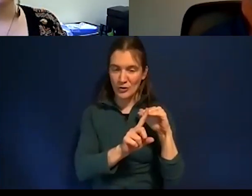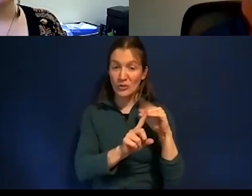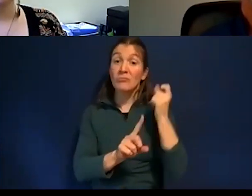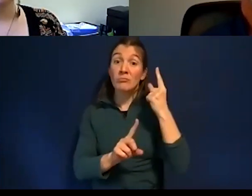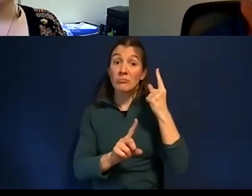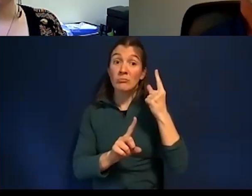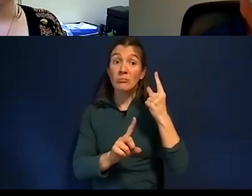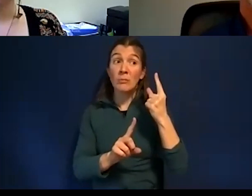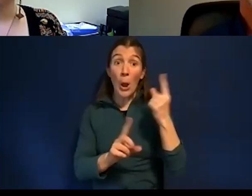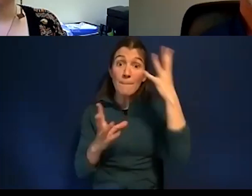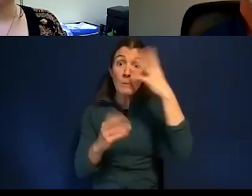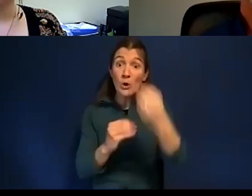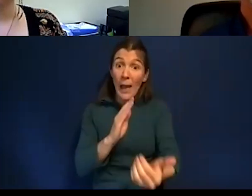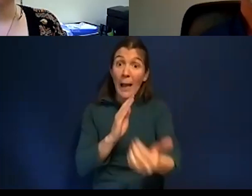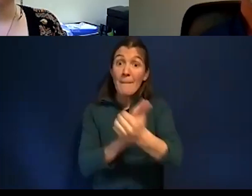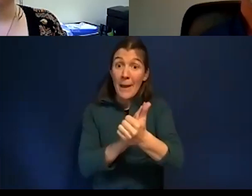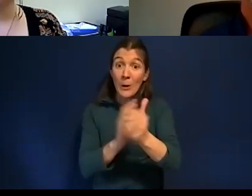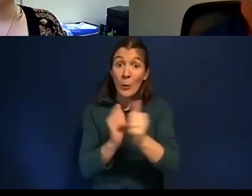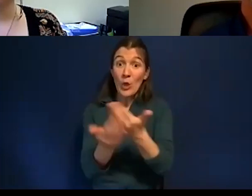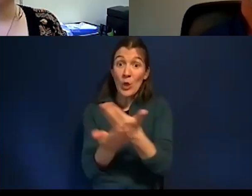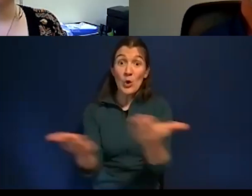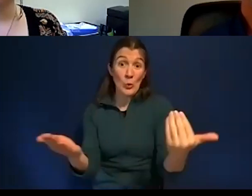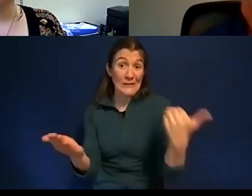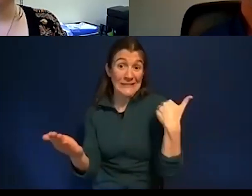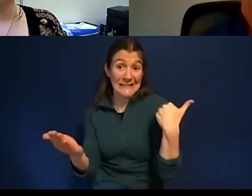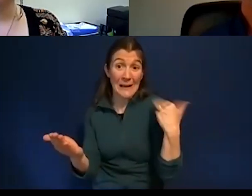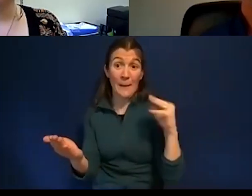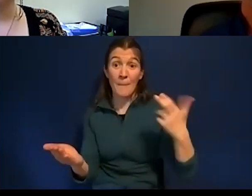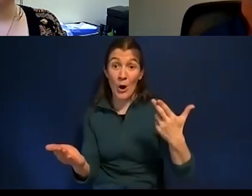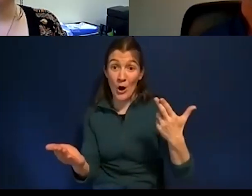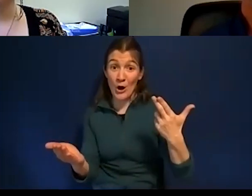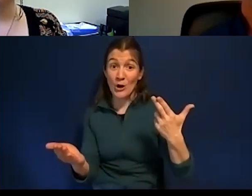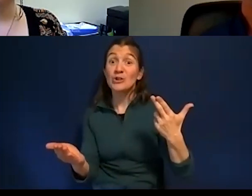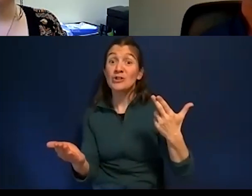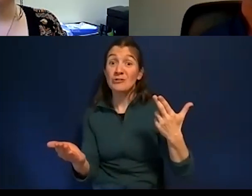very beautifully by you all on March 2.